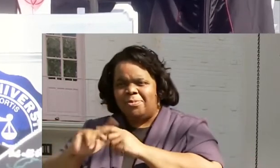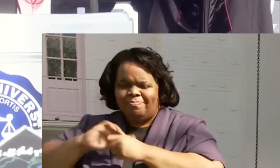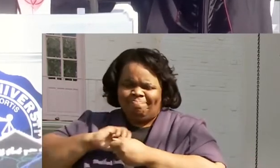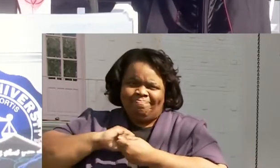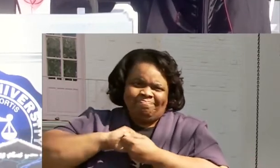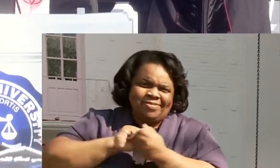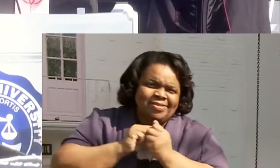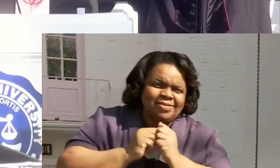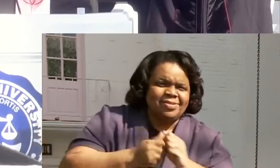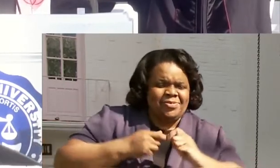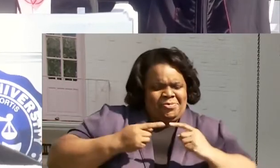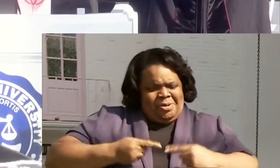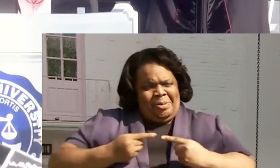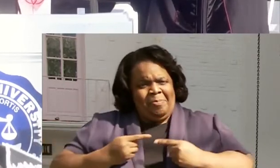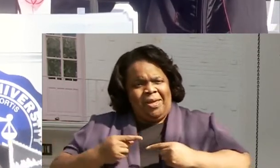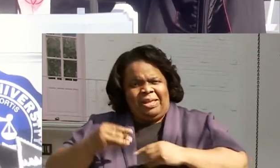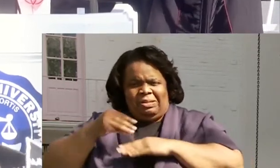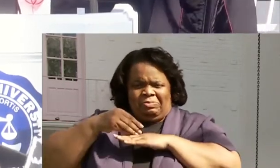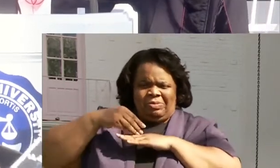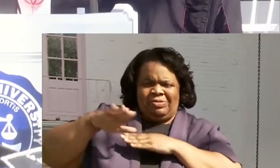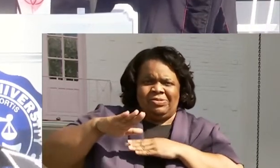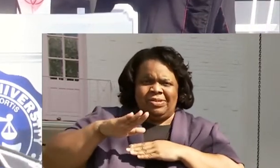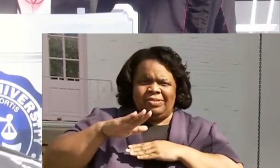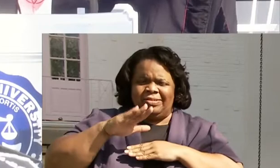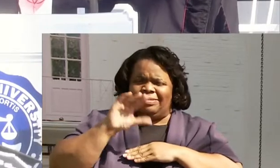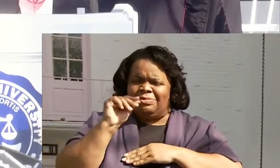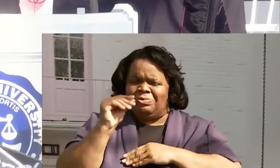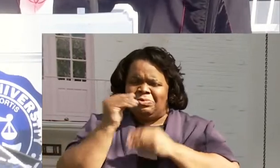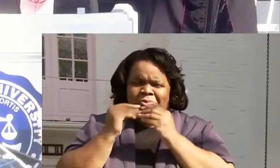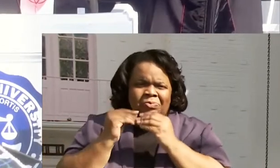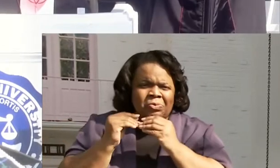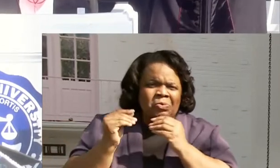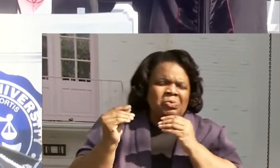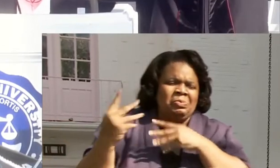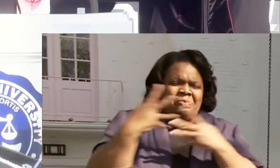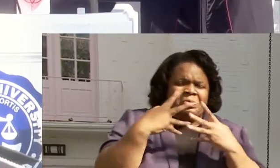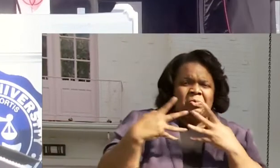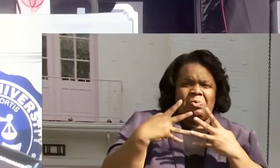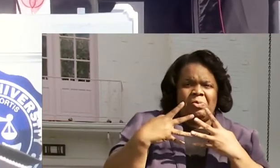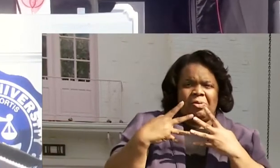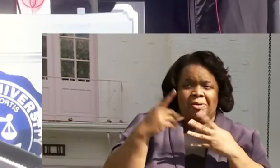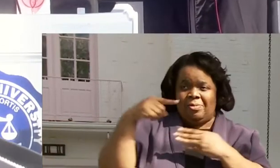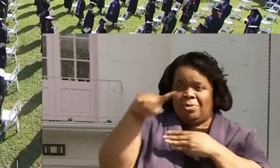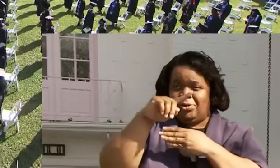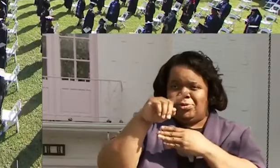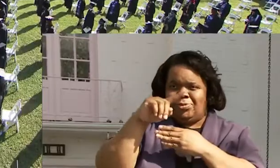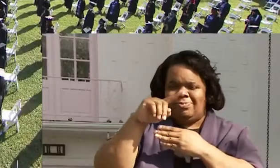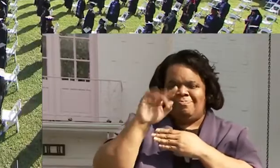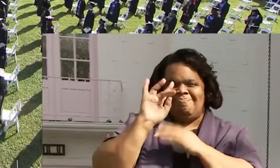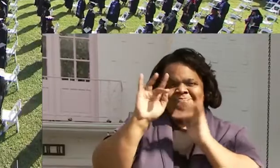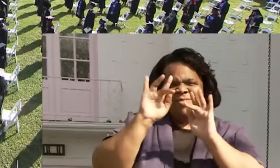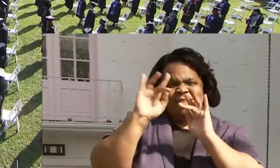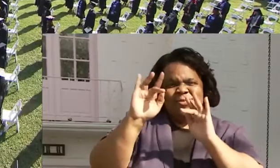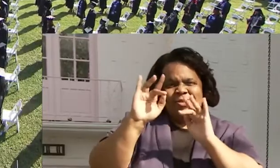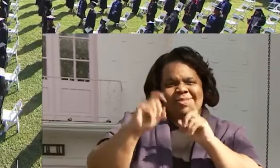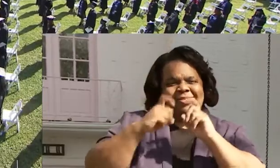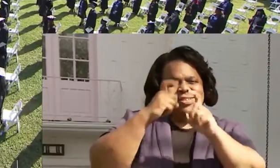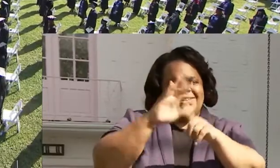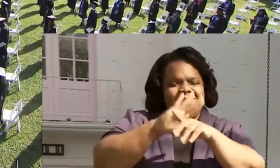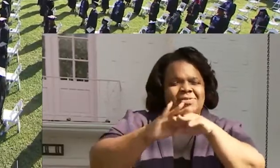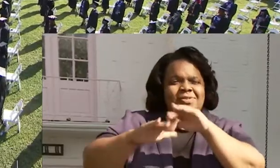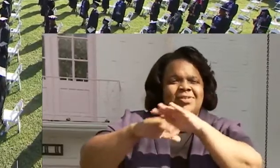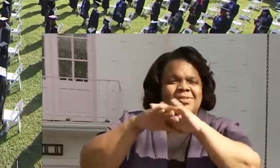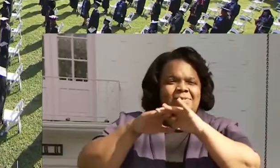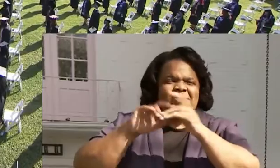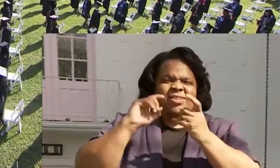persons who suffer from rejection and starvation and war, so that you may reach out your hand to comfort them and to turn their pain